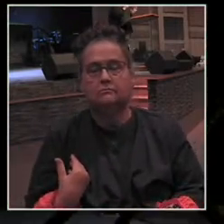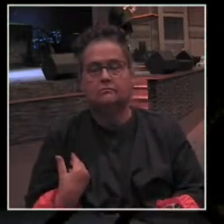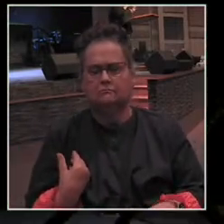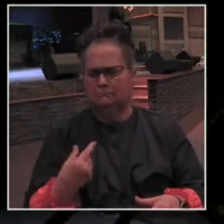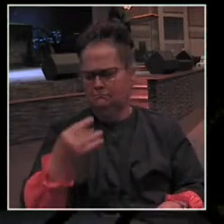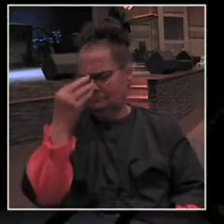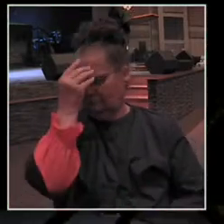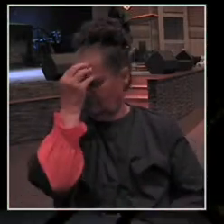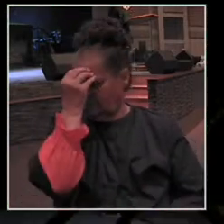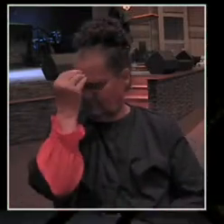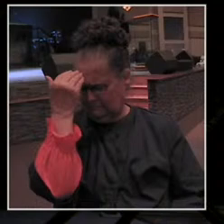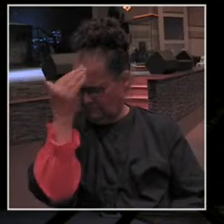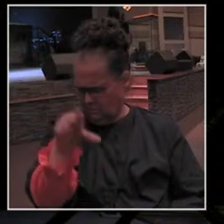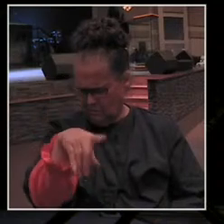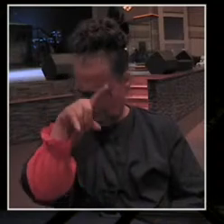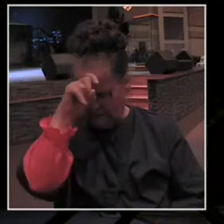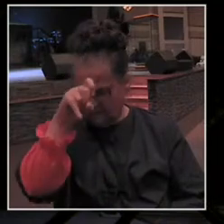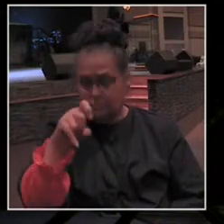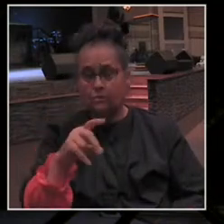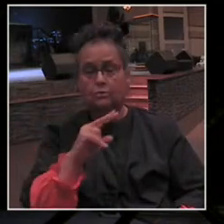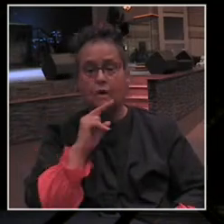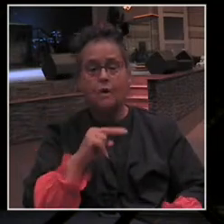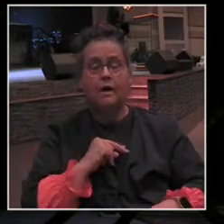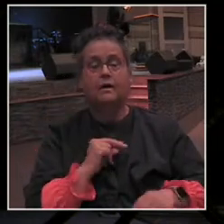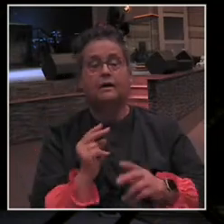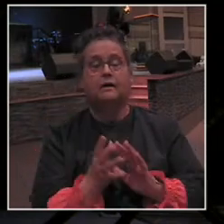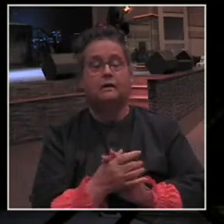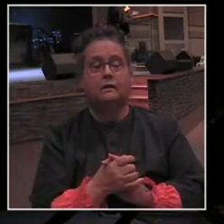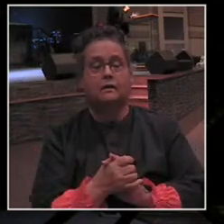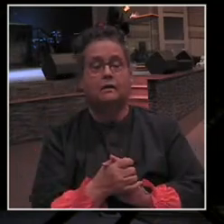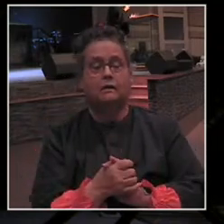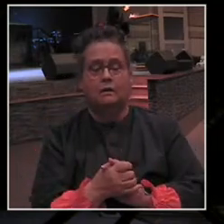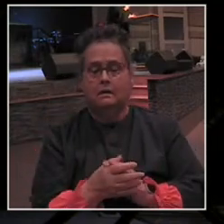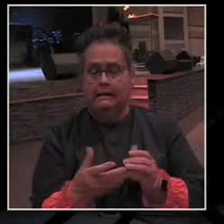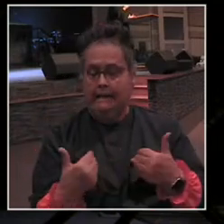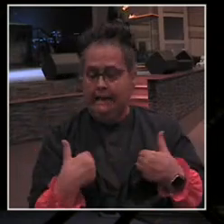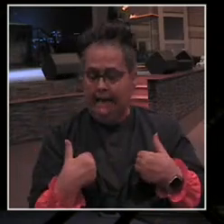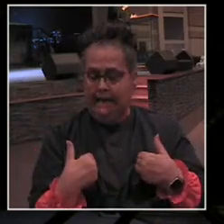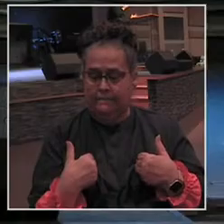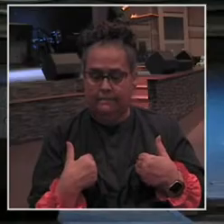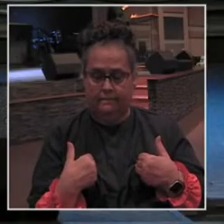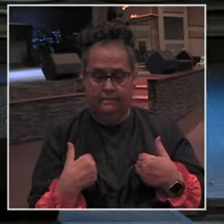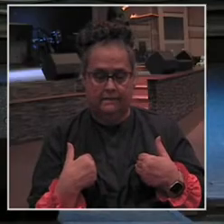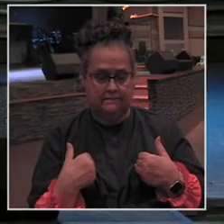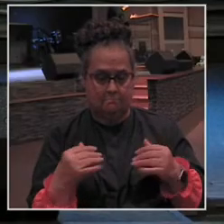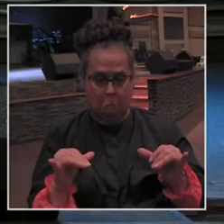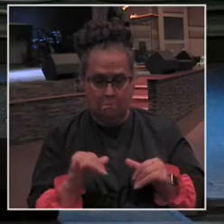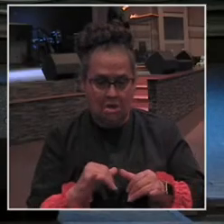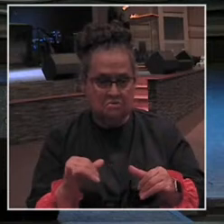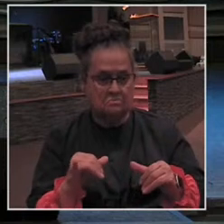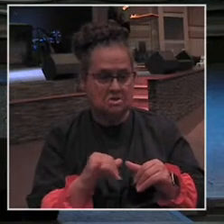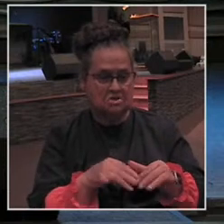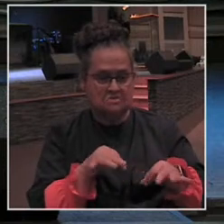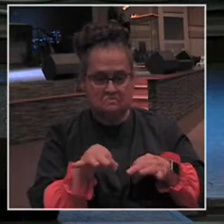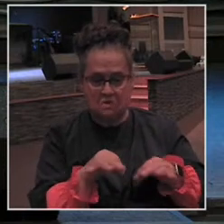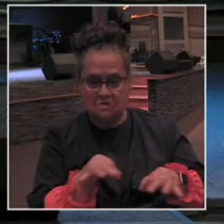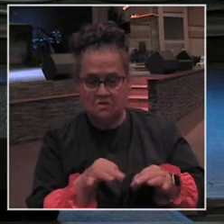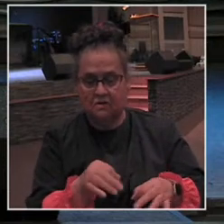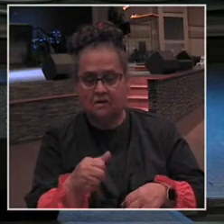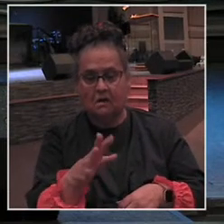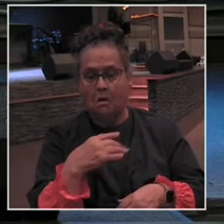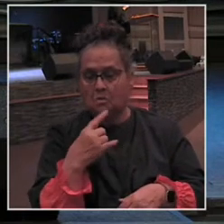so much unknown for Noah. And all he had was this blueprint, these measurements that God said, build a